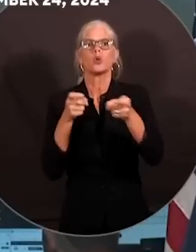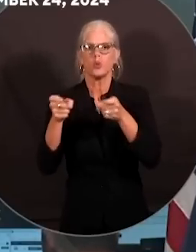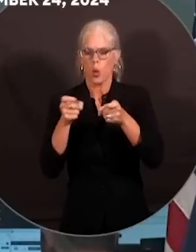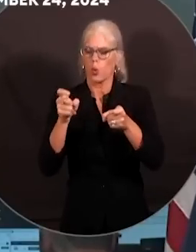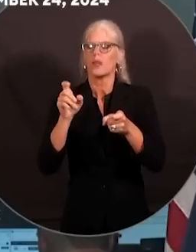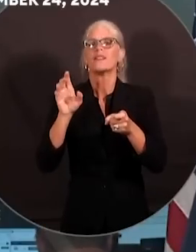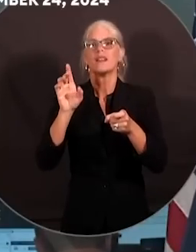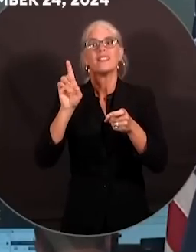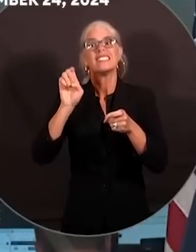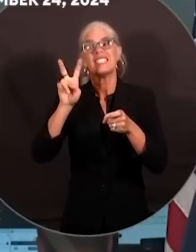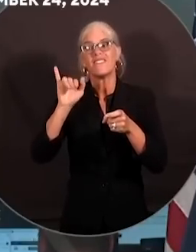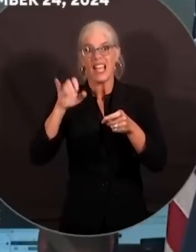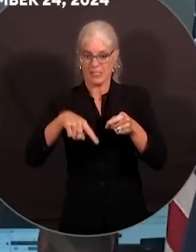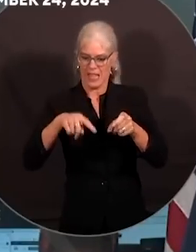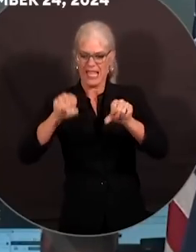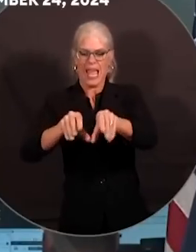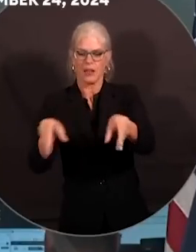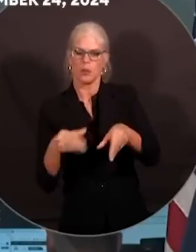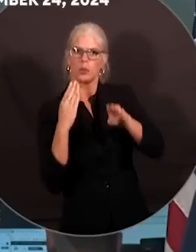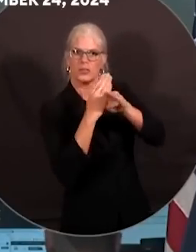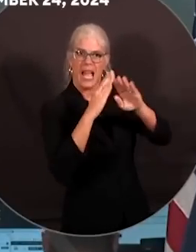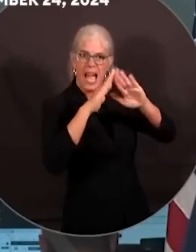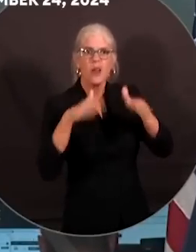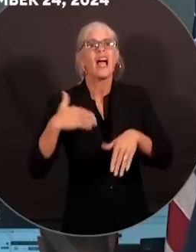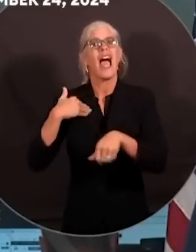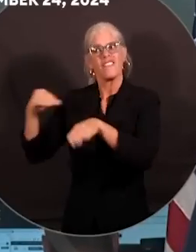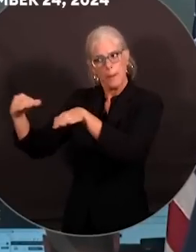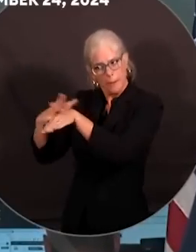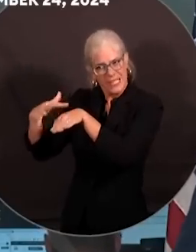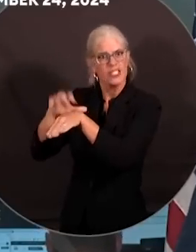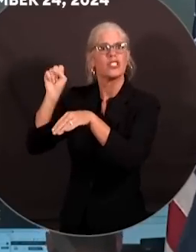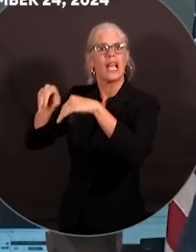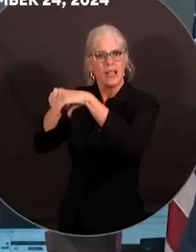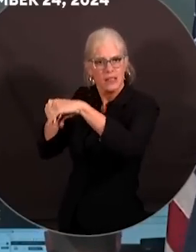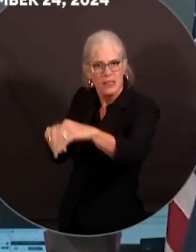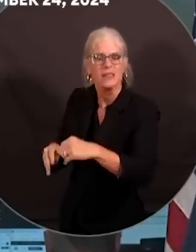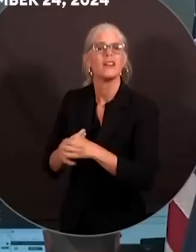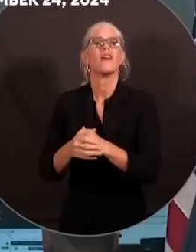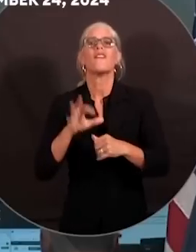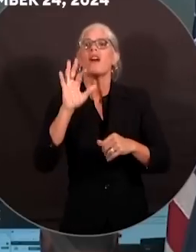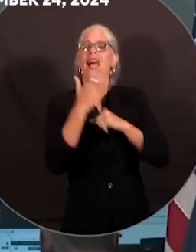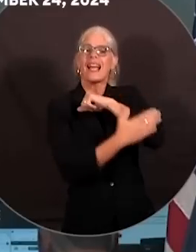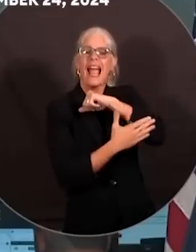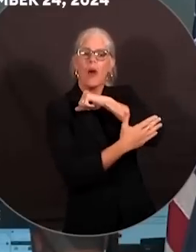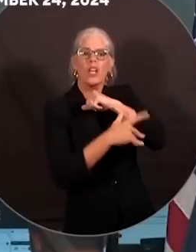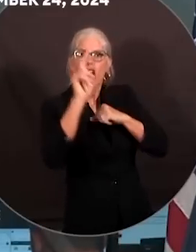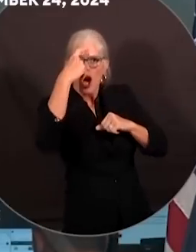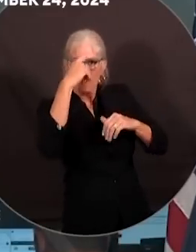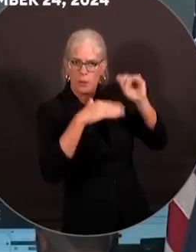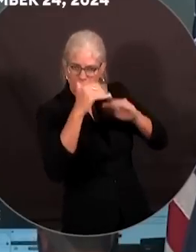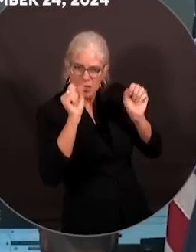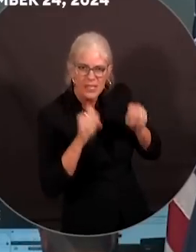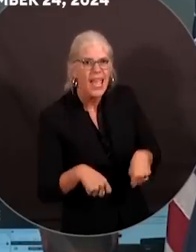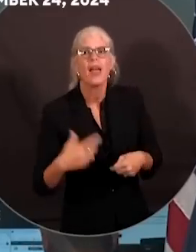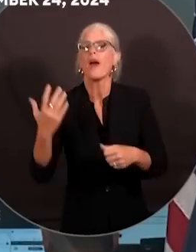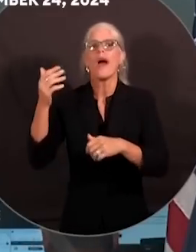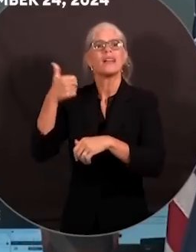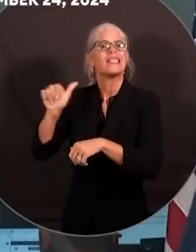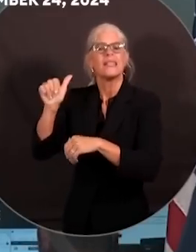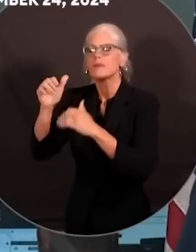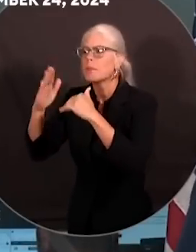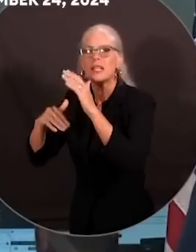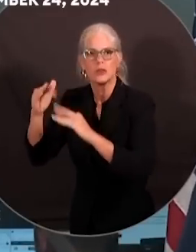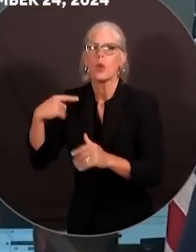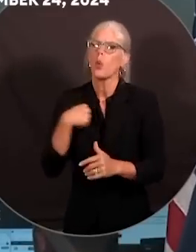stuff for local governments, for county governments. We want to make sure that we protect as much of our coastline infrastructure as